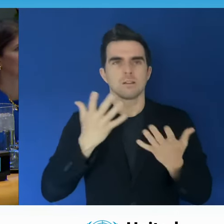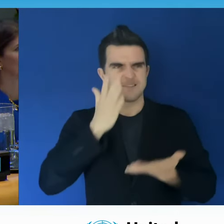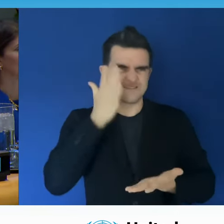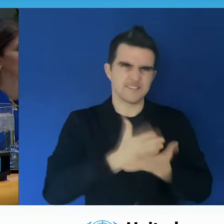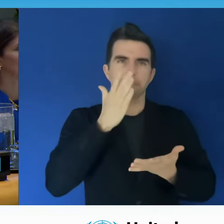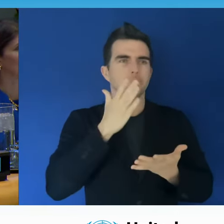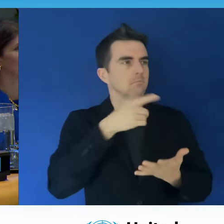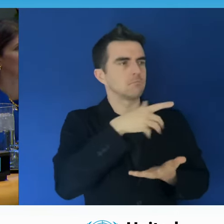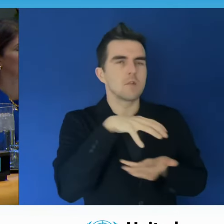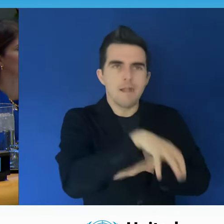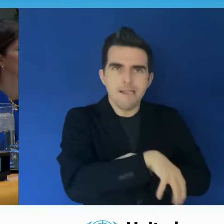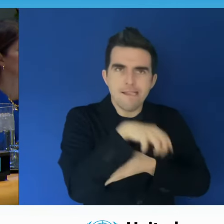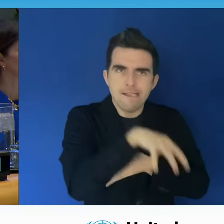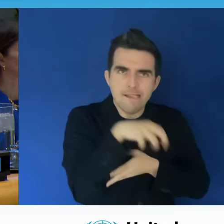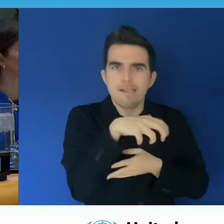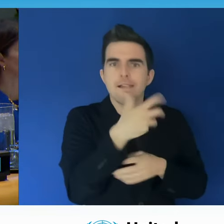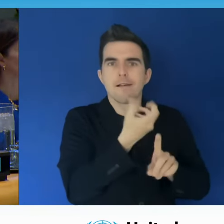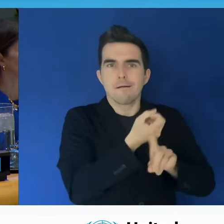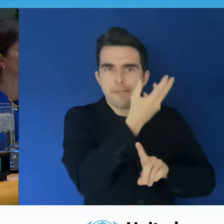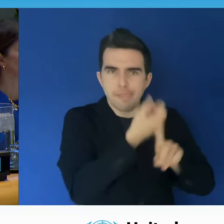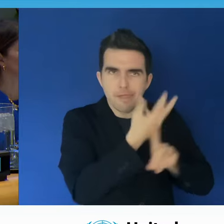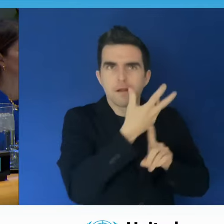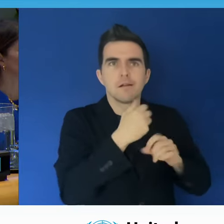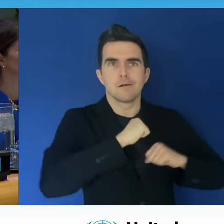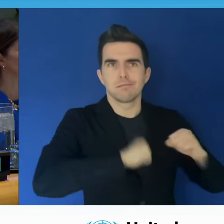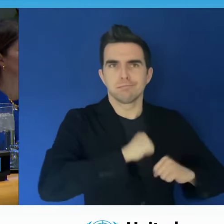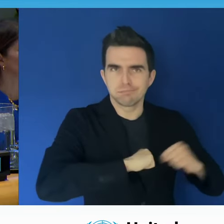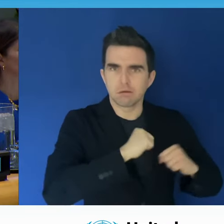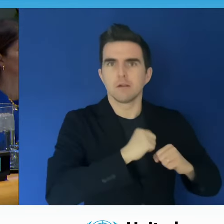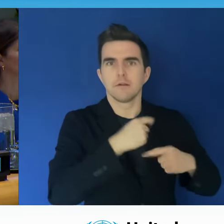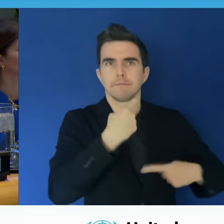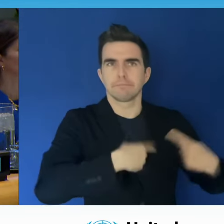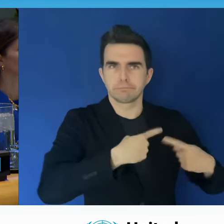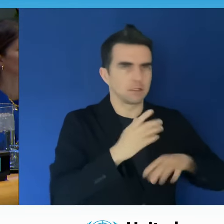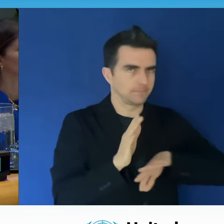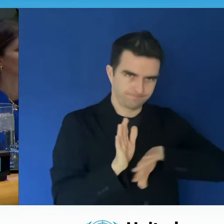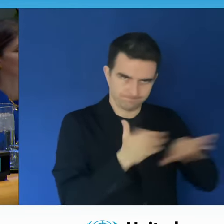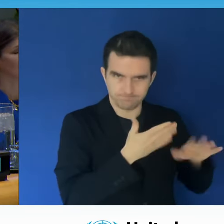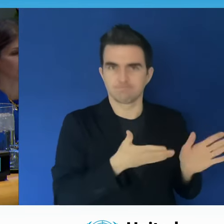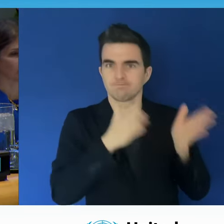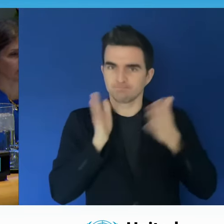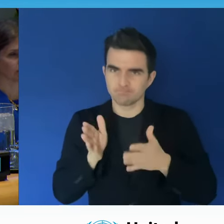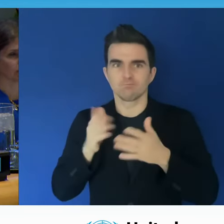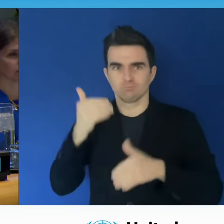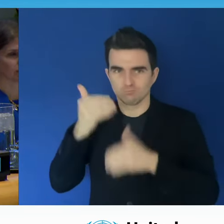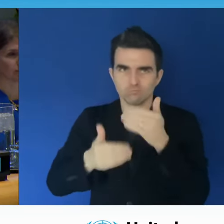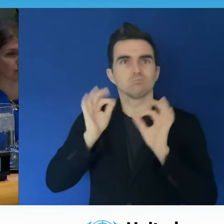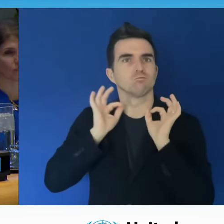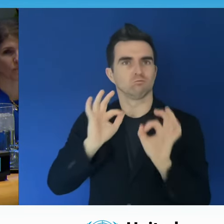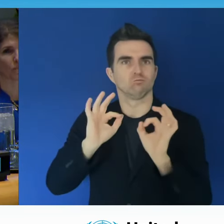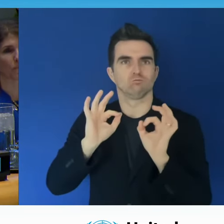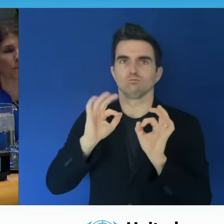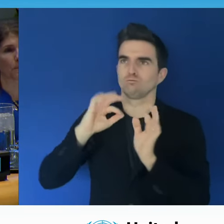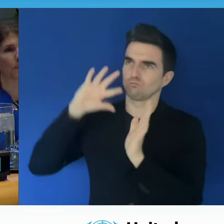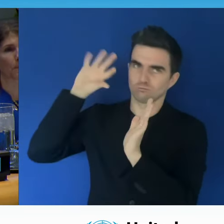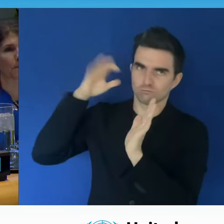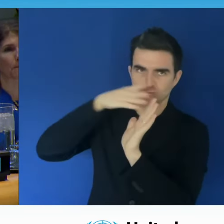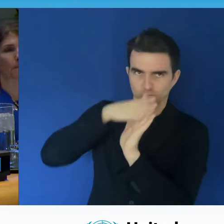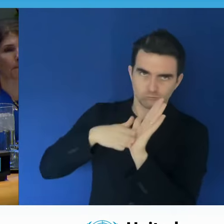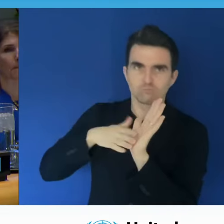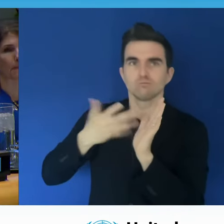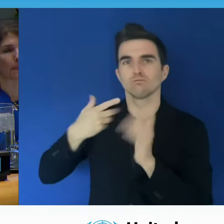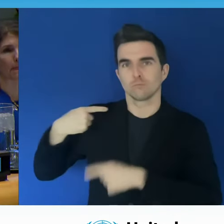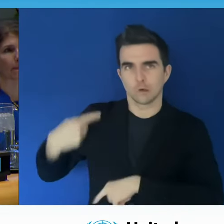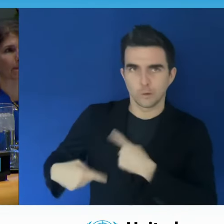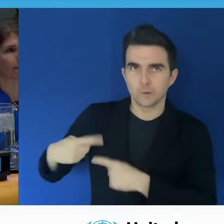degrees Celsius limit. And they need to bring young people into this work meaningfully. The transition